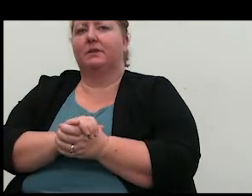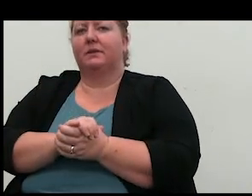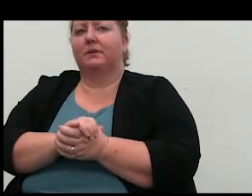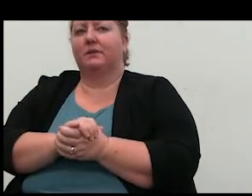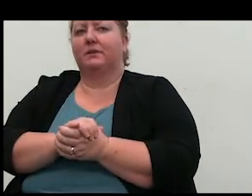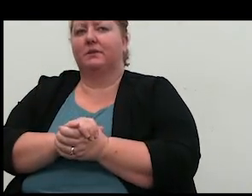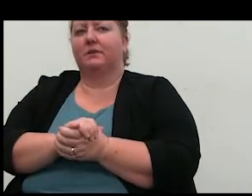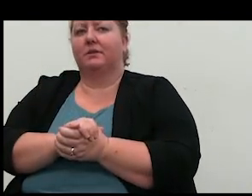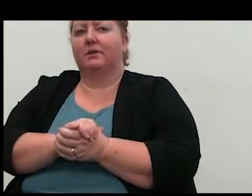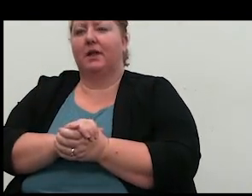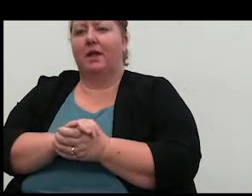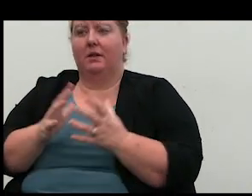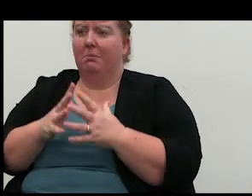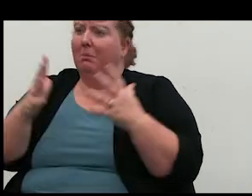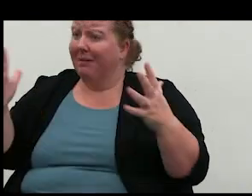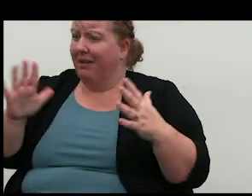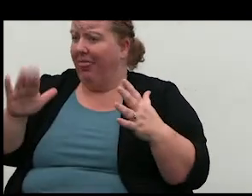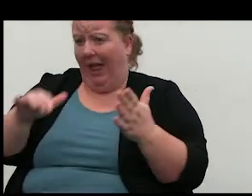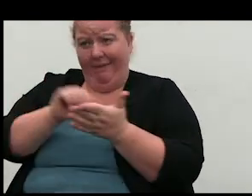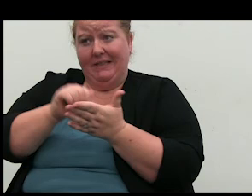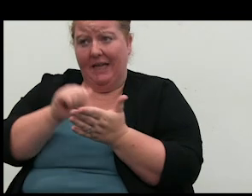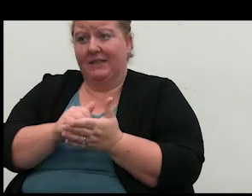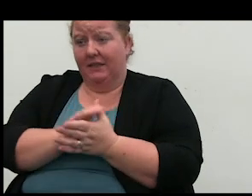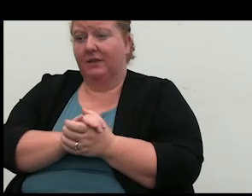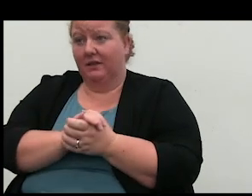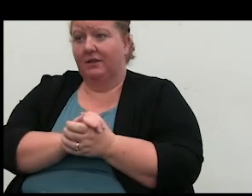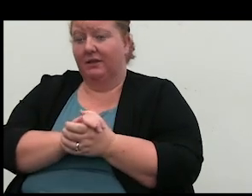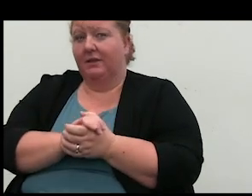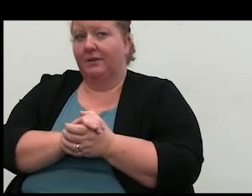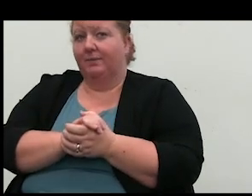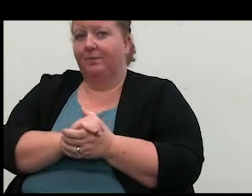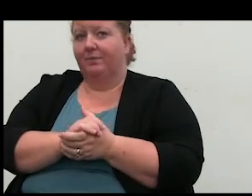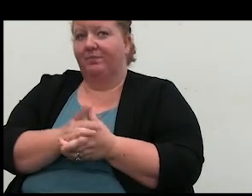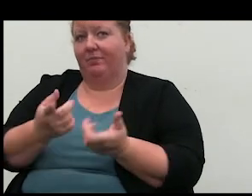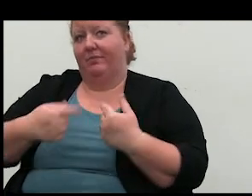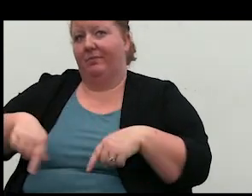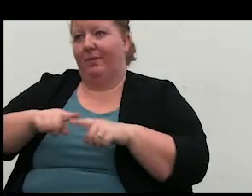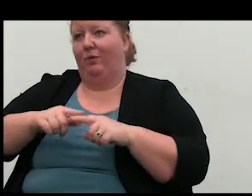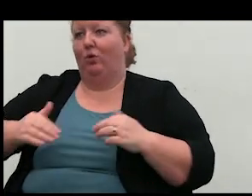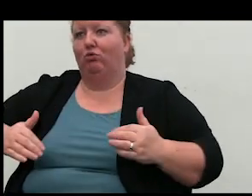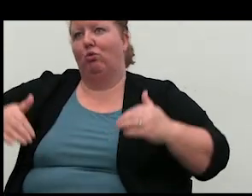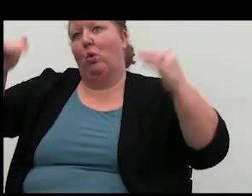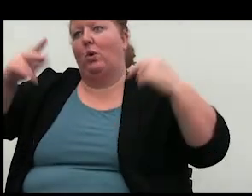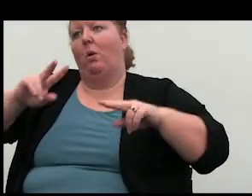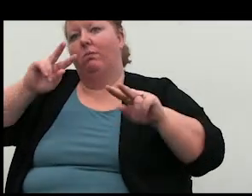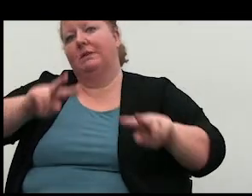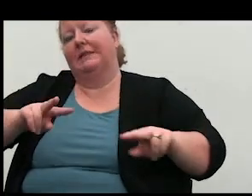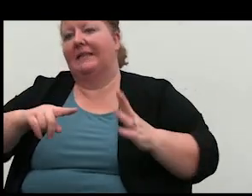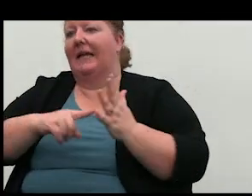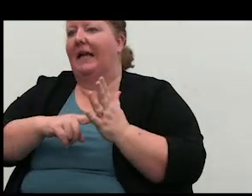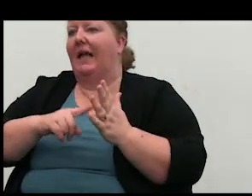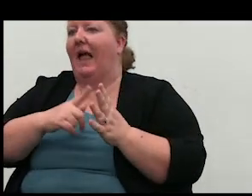than advertising. I mean, we've all grown up seeing adverts,